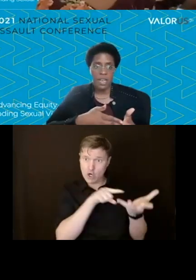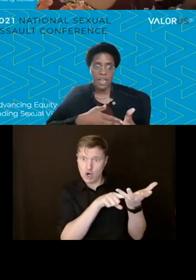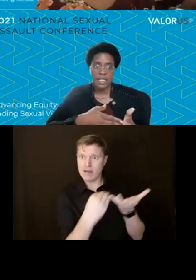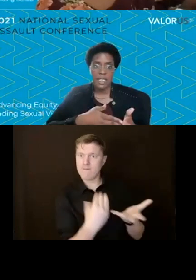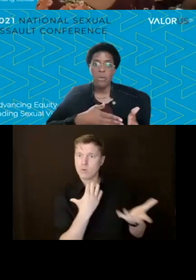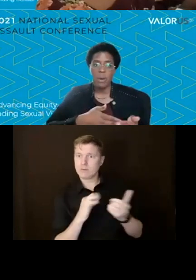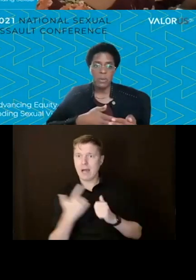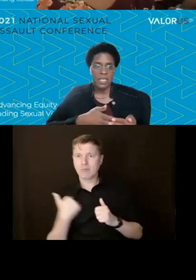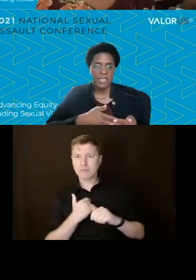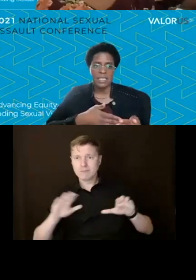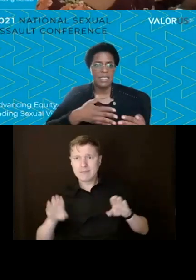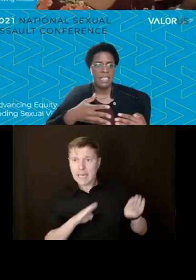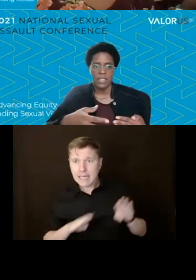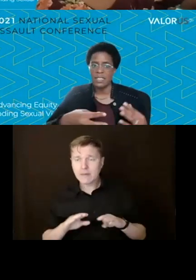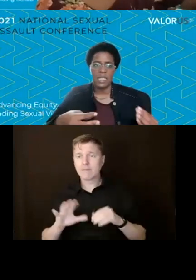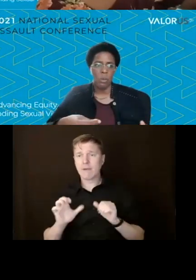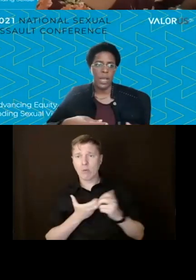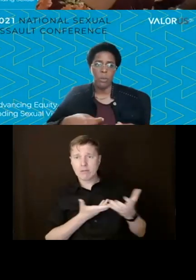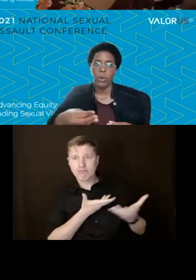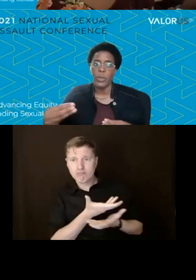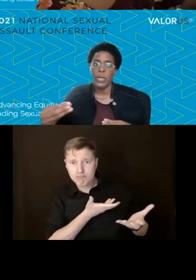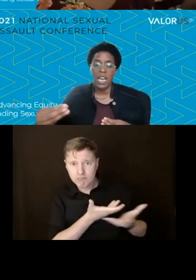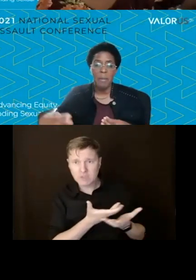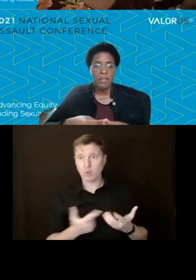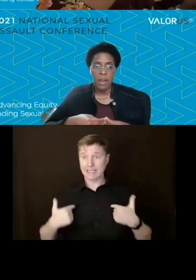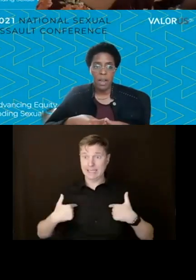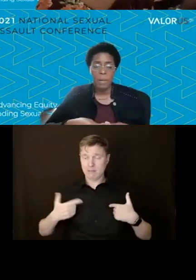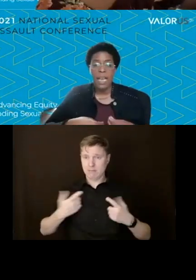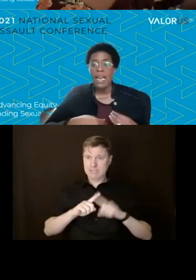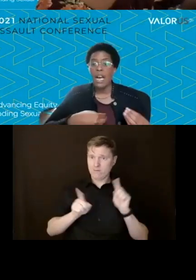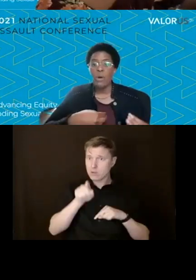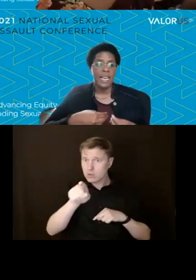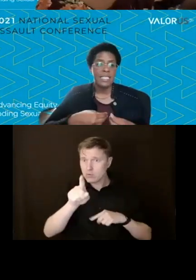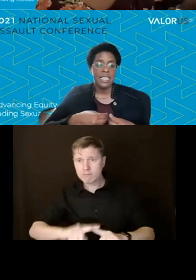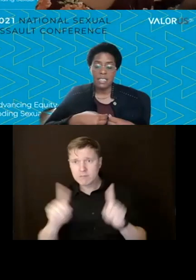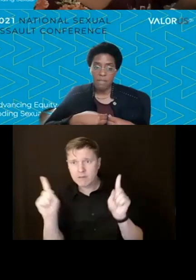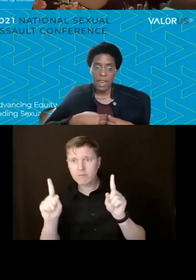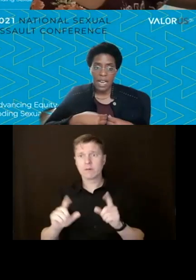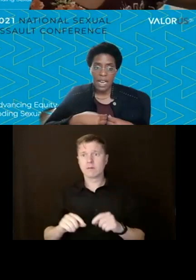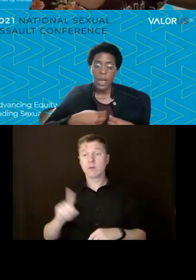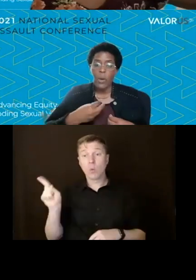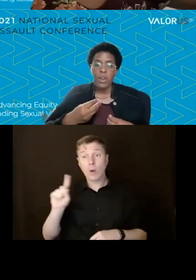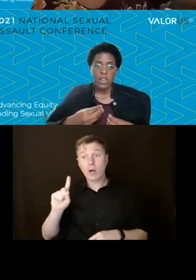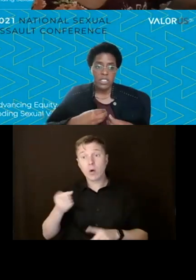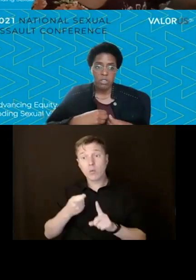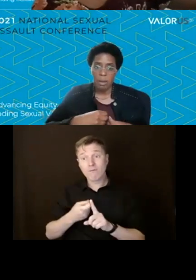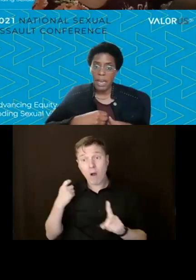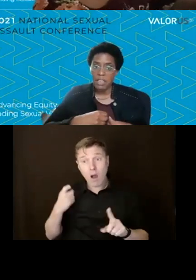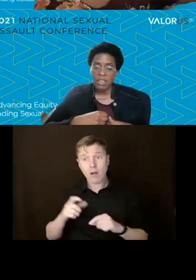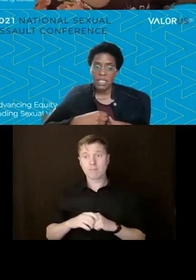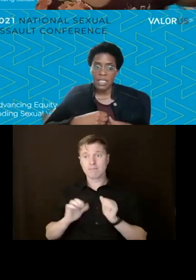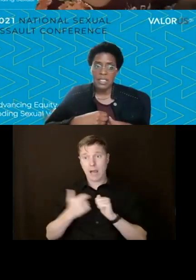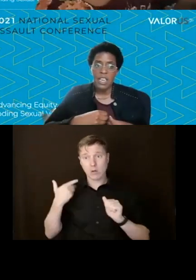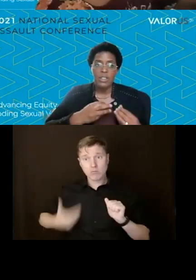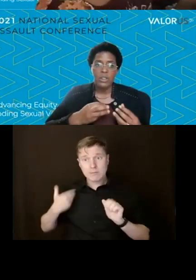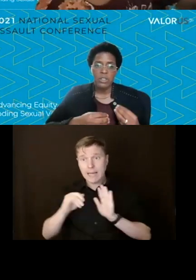each of us represents difference in some way, where we are coming from, how we identify, what our history and